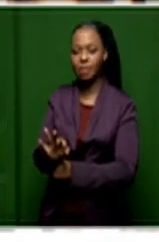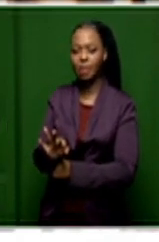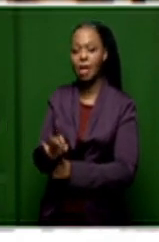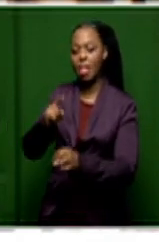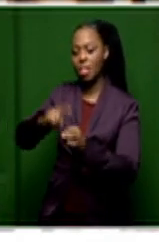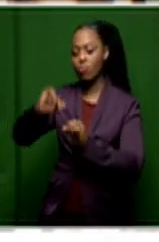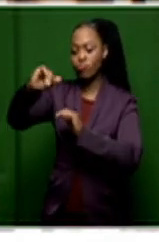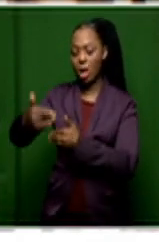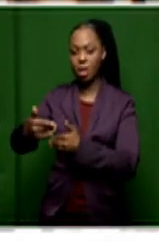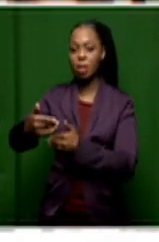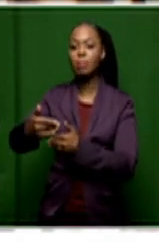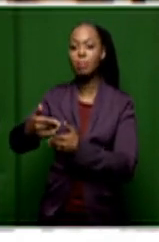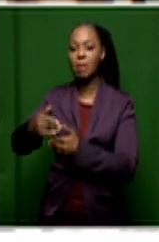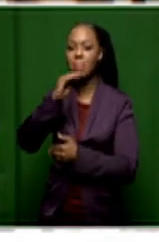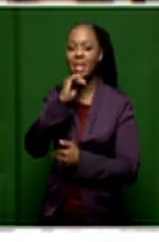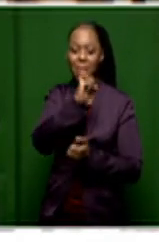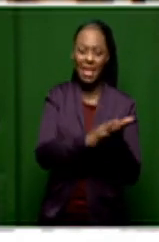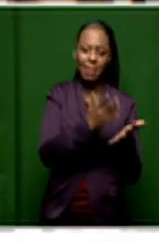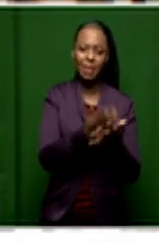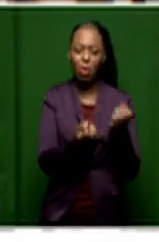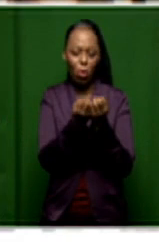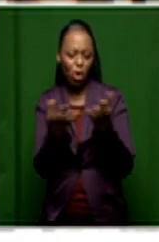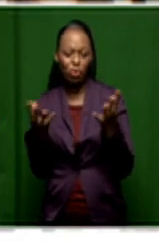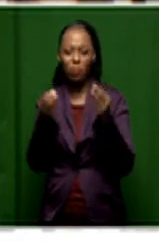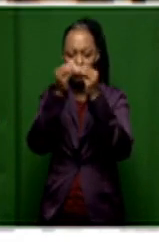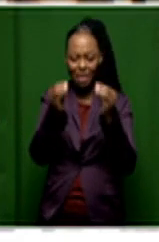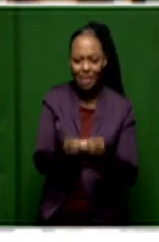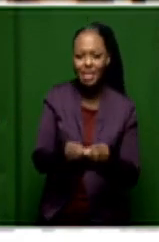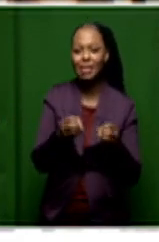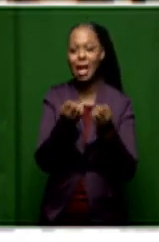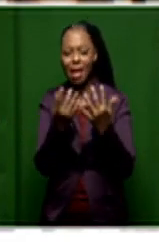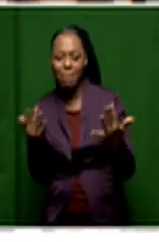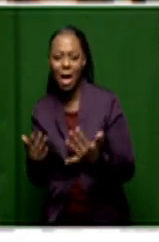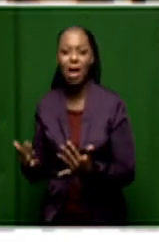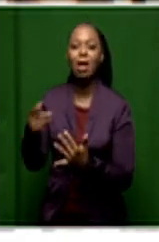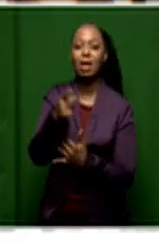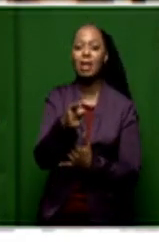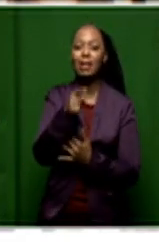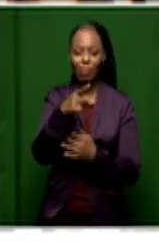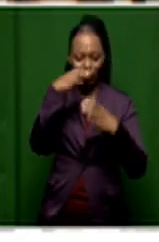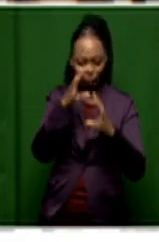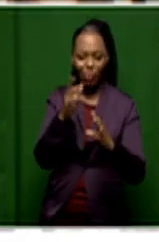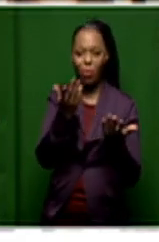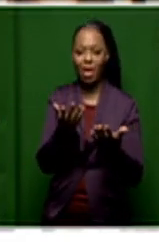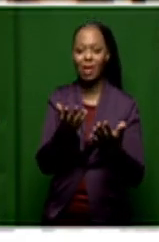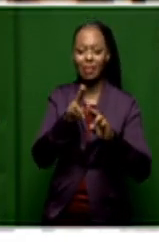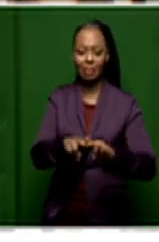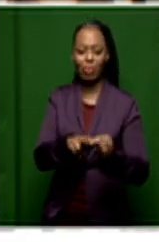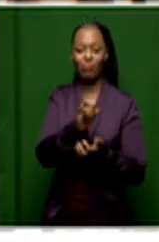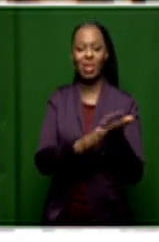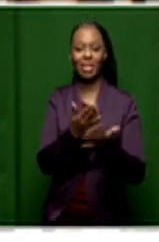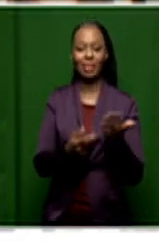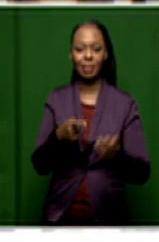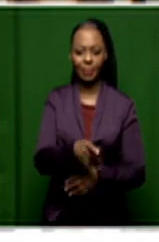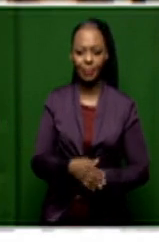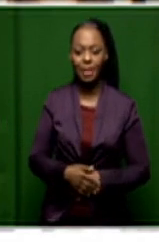a lot of this is mathematical and statistically oriented. And as I say, the best way of